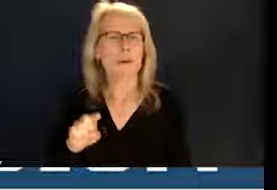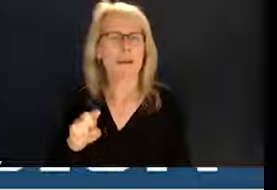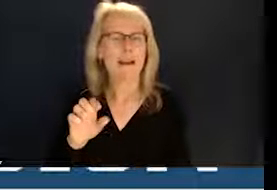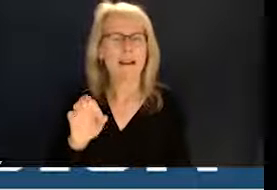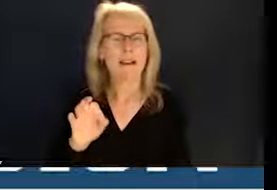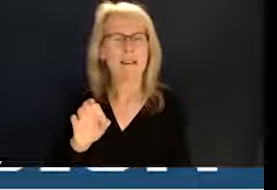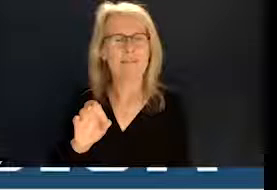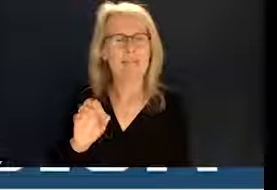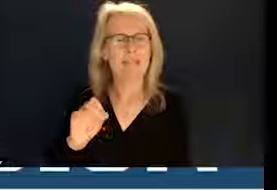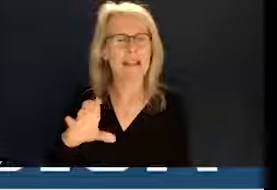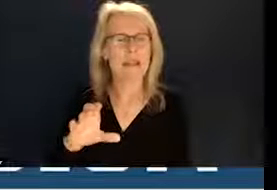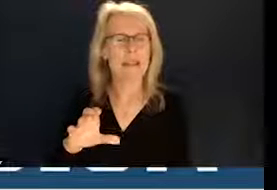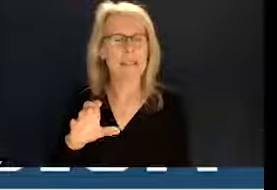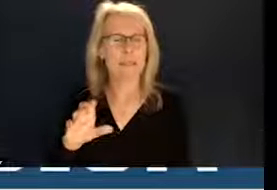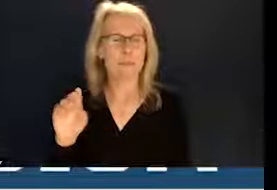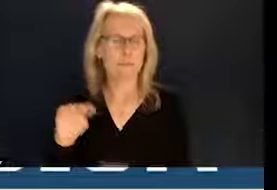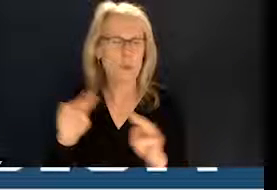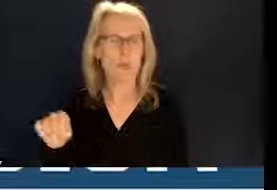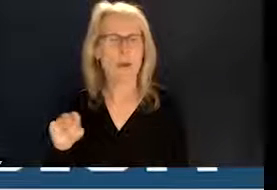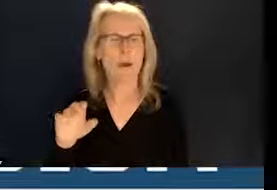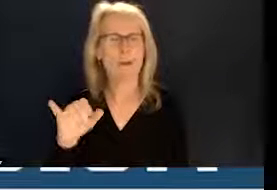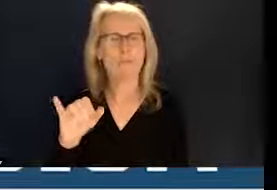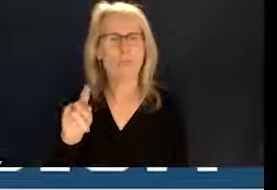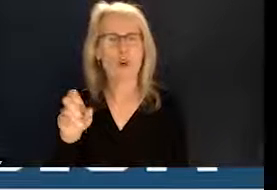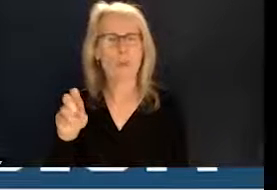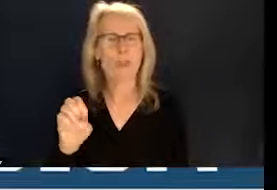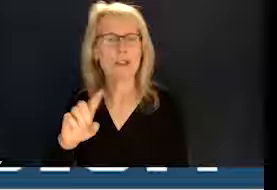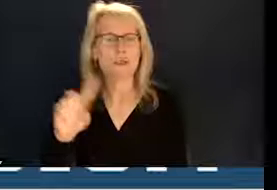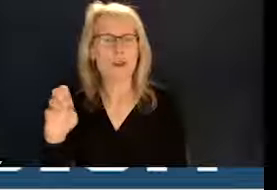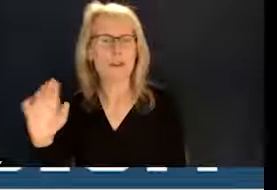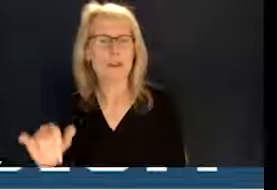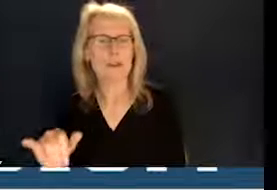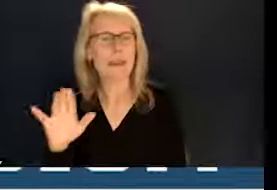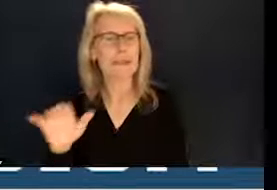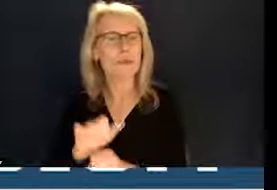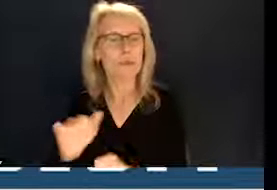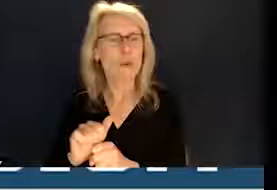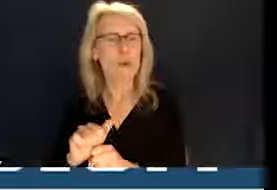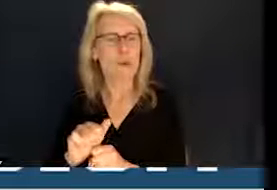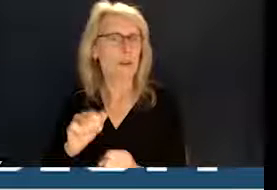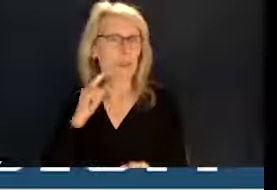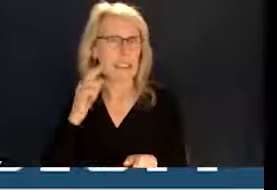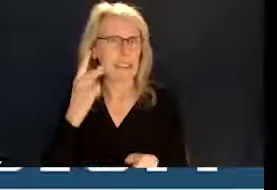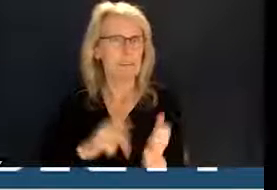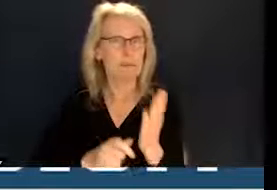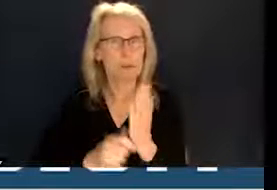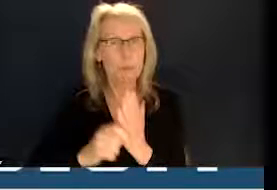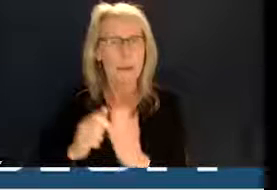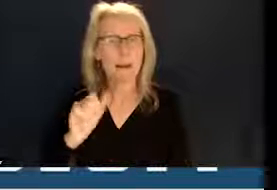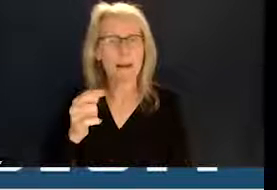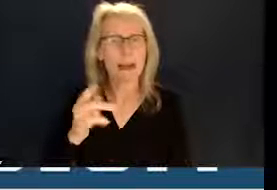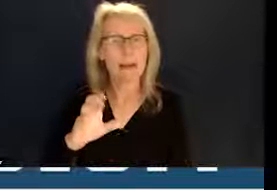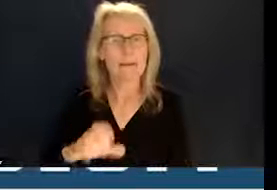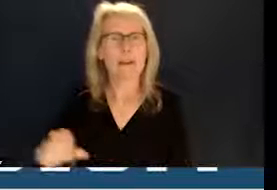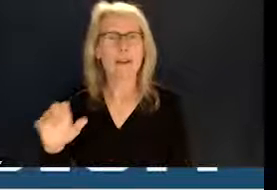Zoology, where his work has been featured in The Atlantic, The New York Times, Vox Explained, and